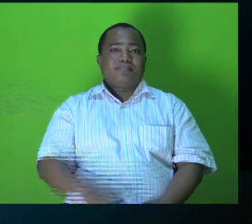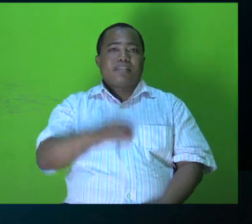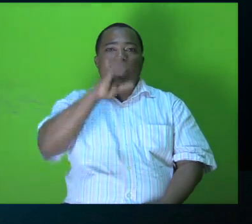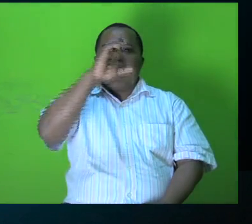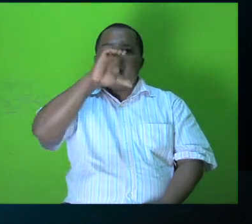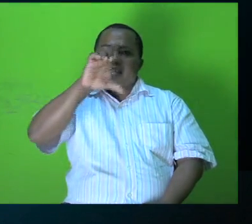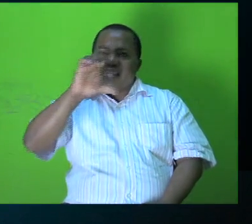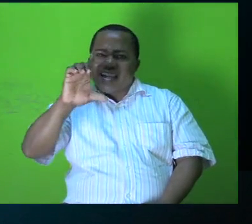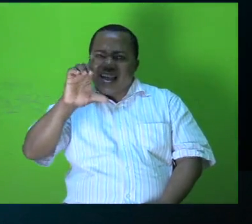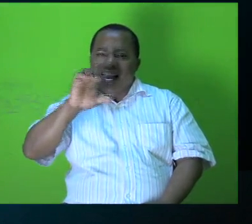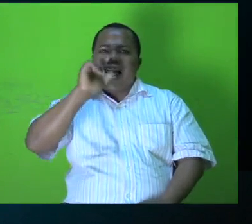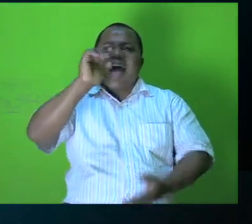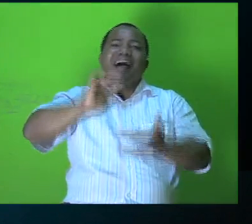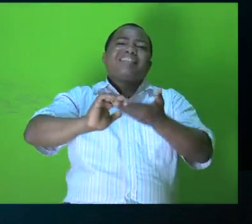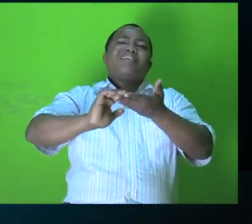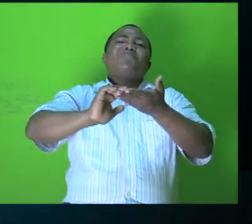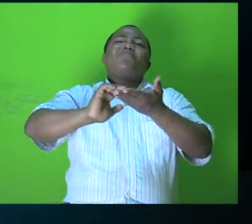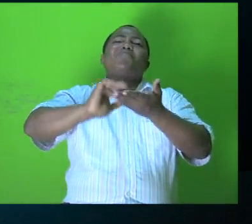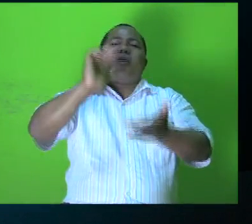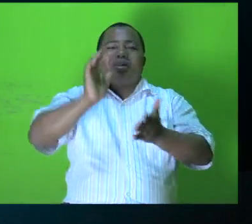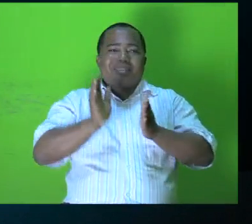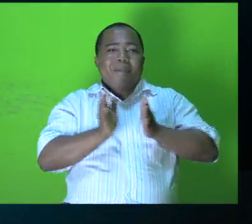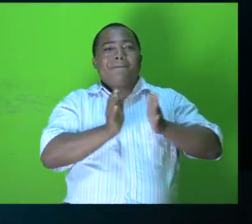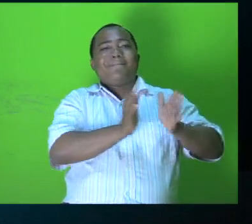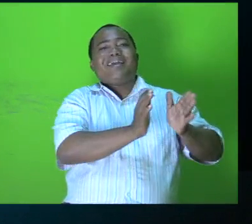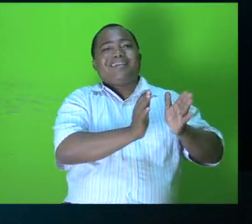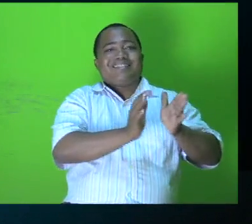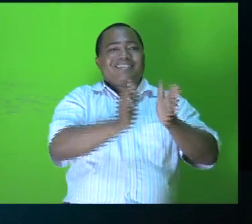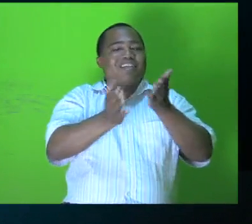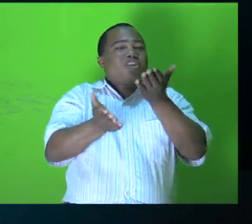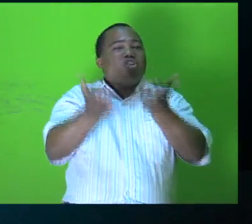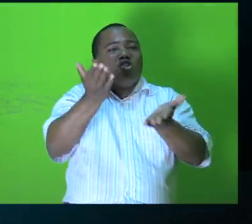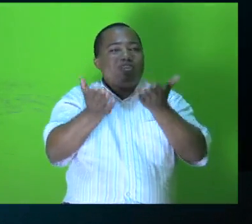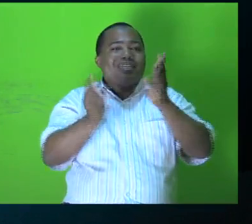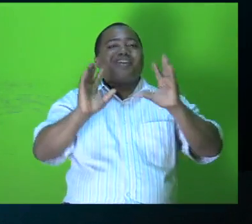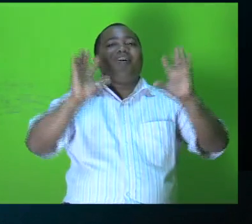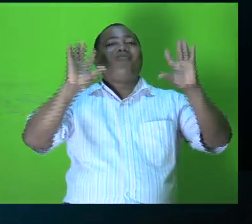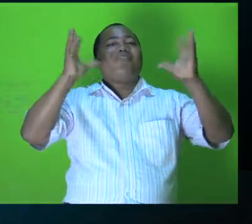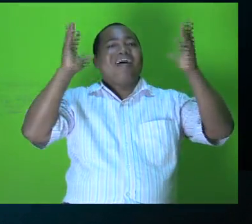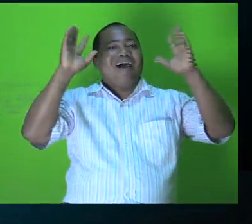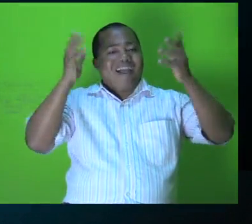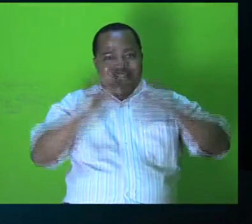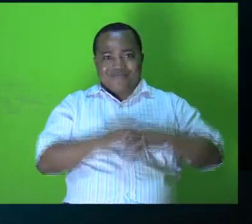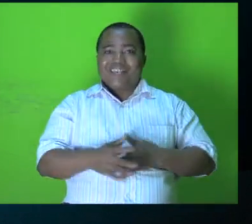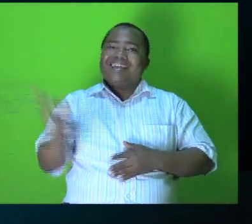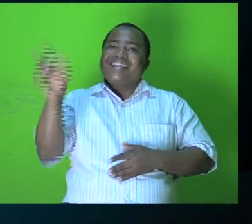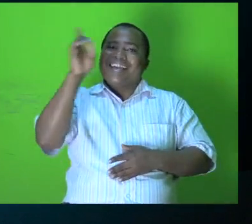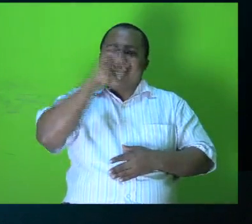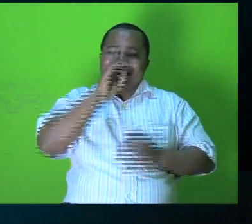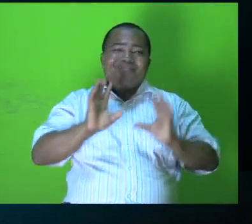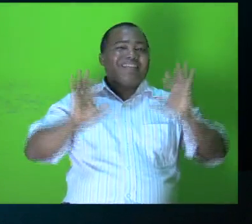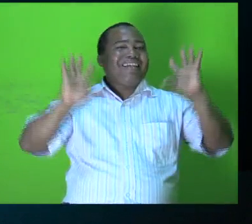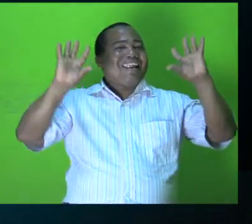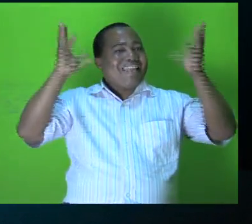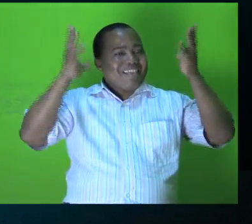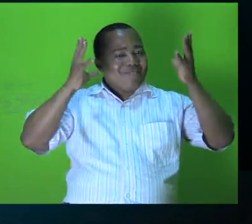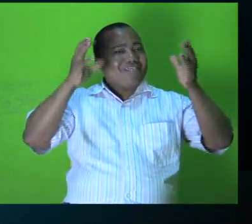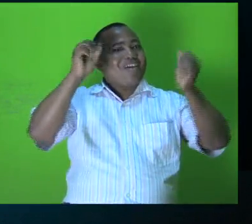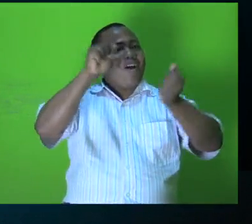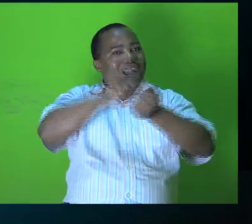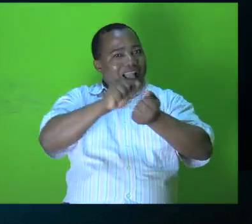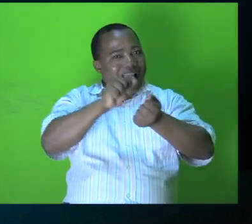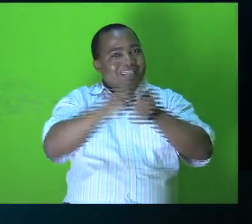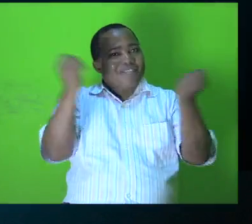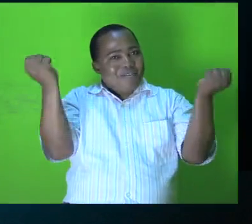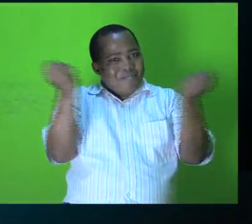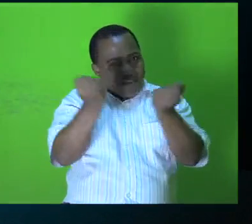Cells are the most basic unit of life, and every living organism is made up